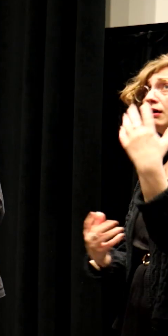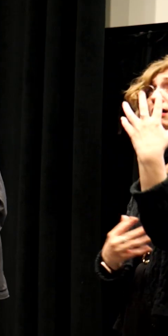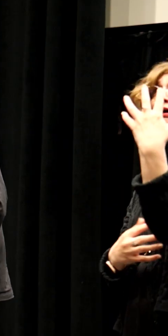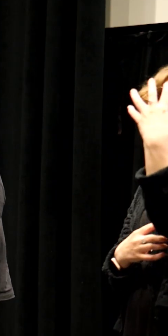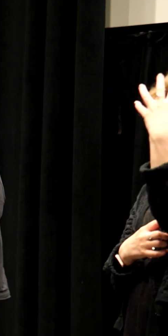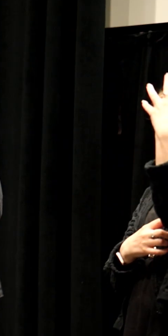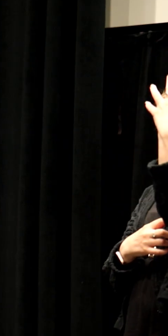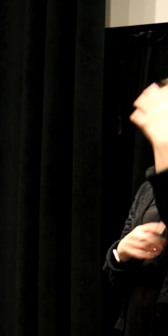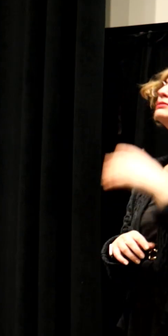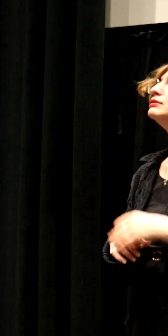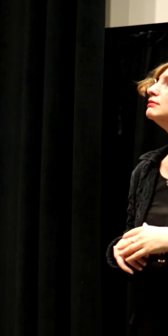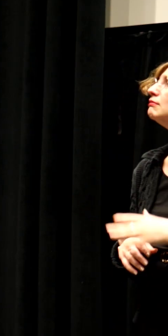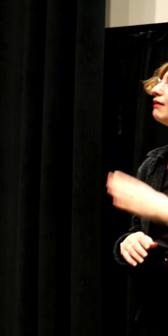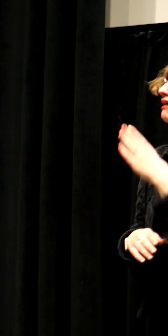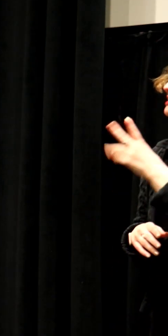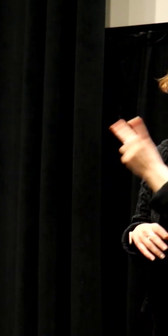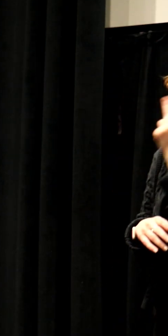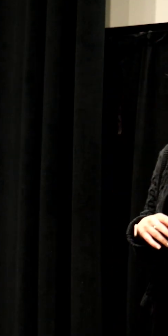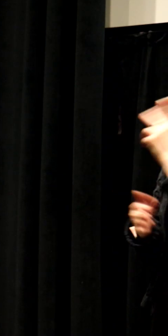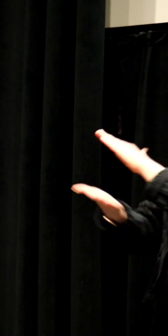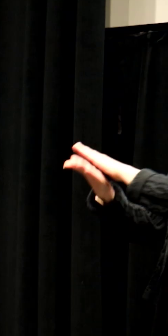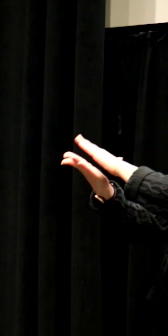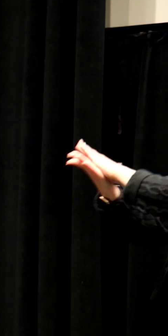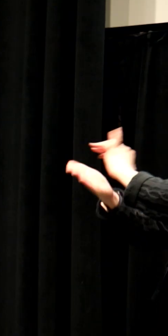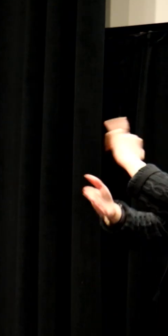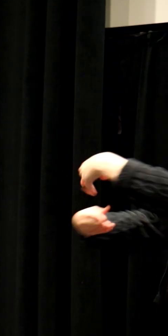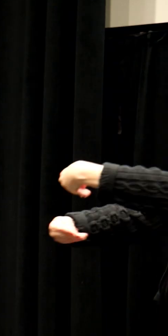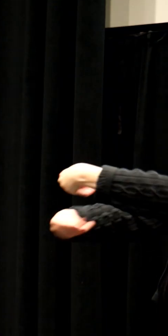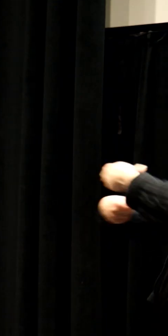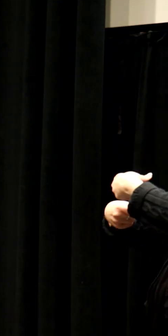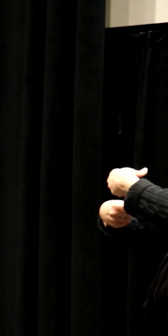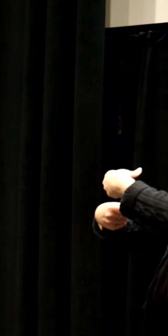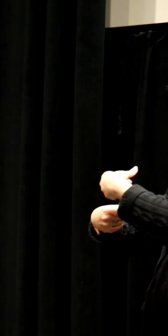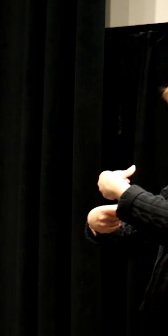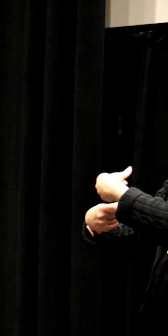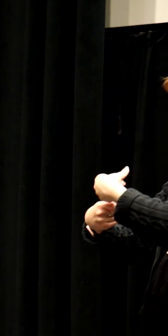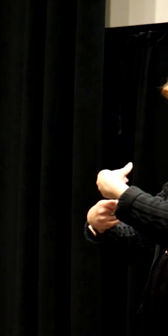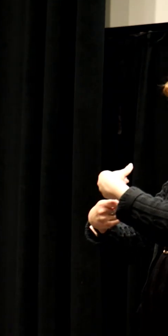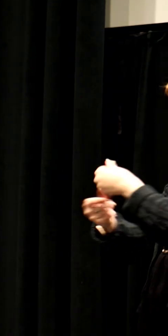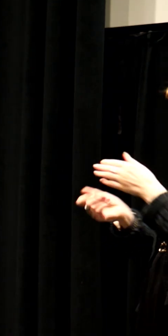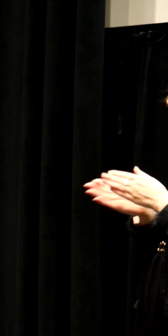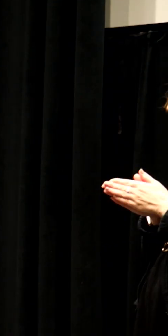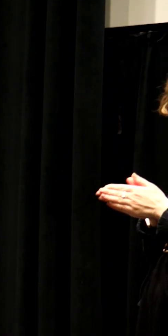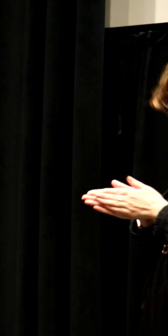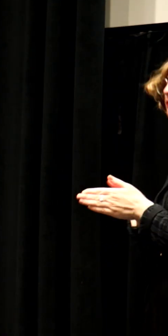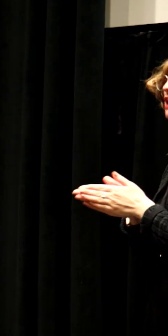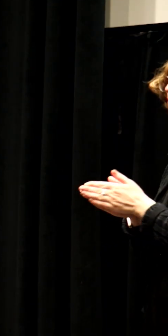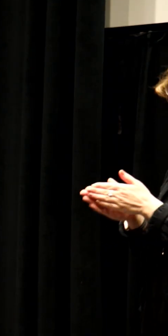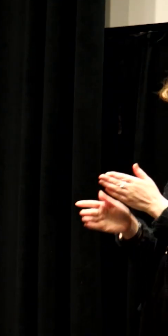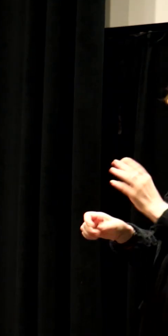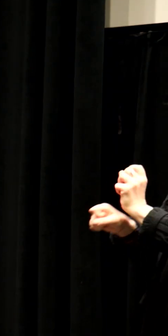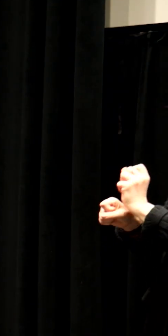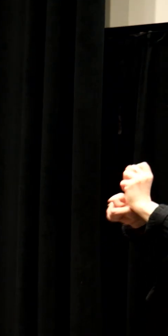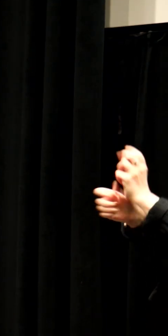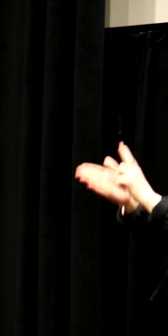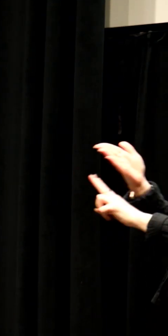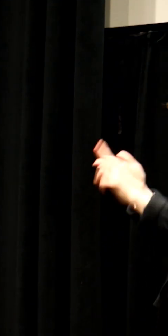a threat. I actually motivates me to working at these institutions, and